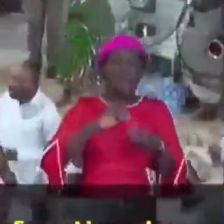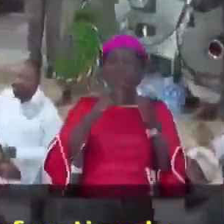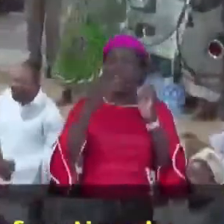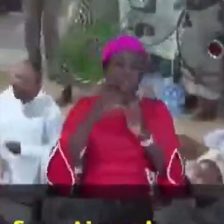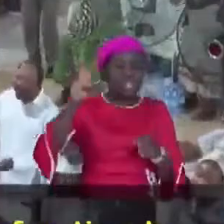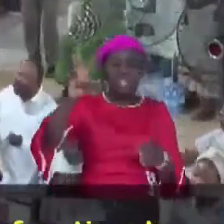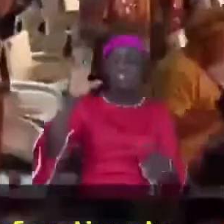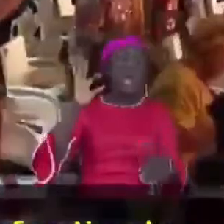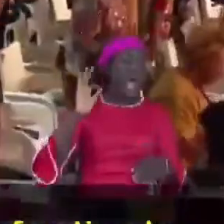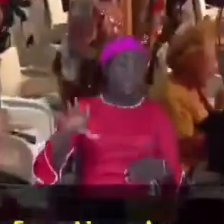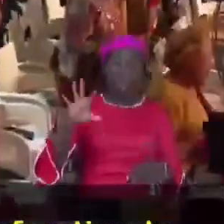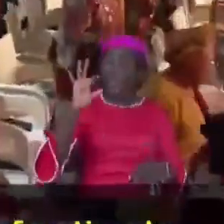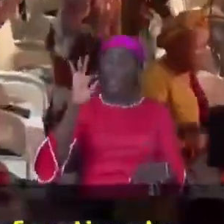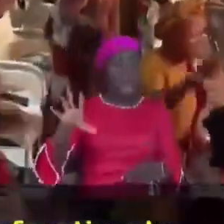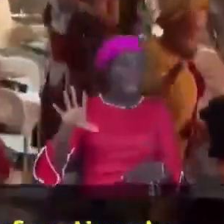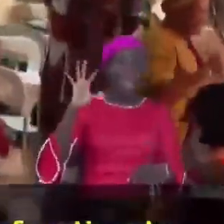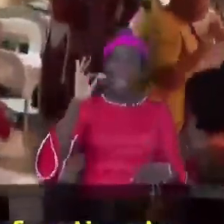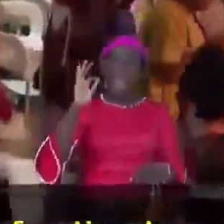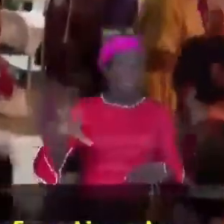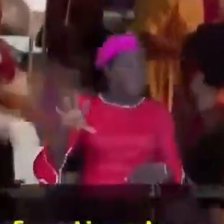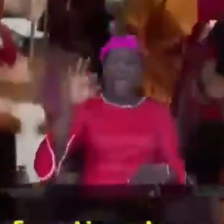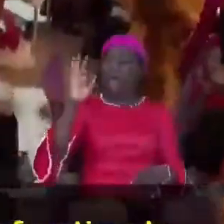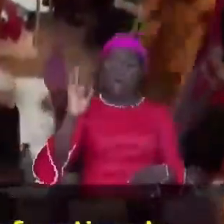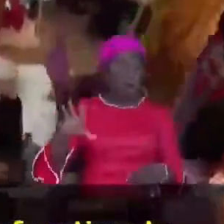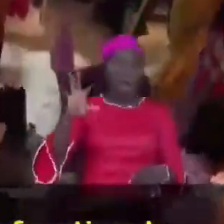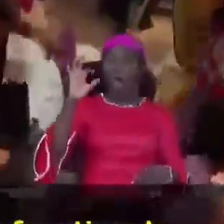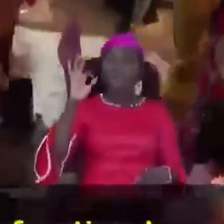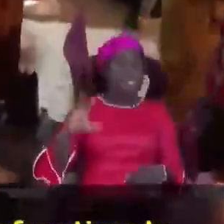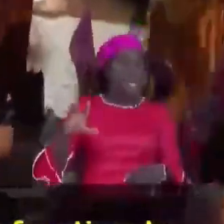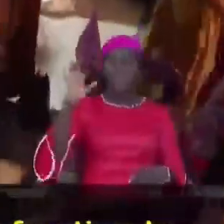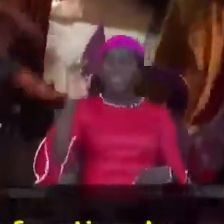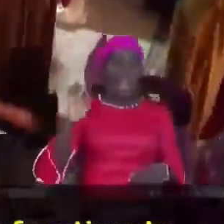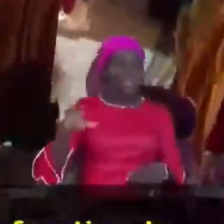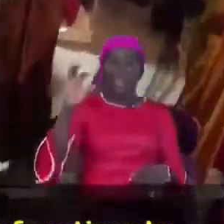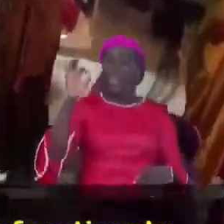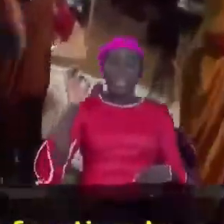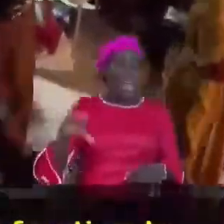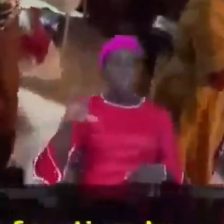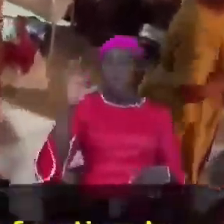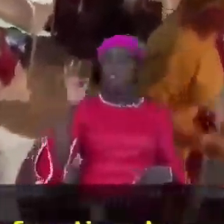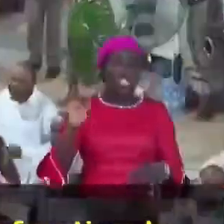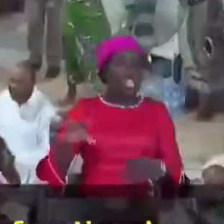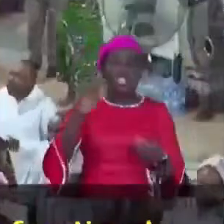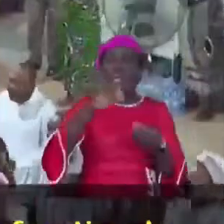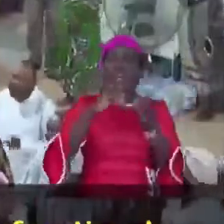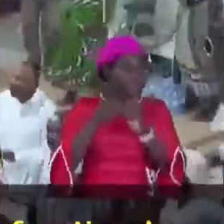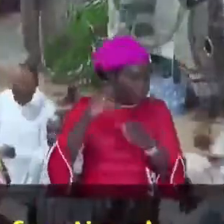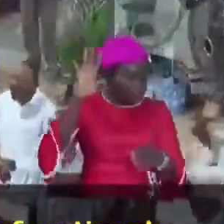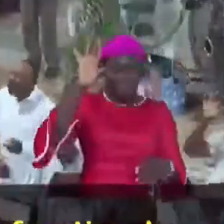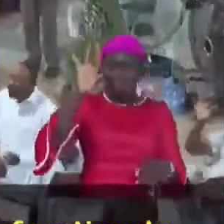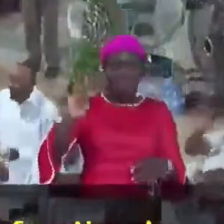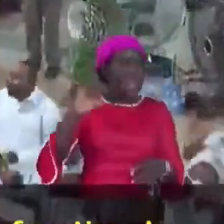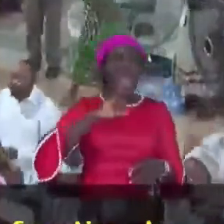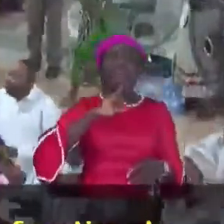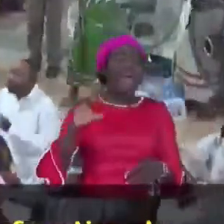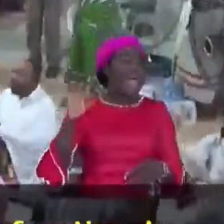Number 2, 3, 4, 5, 6, 7, Number 8.